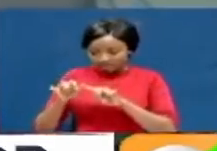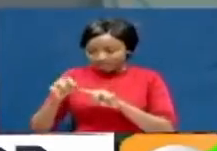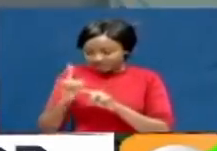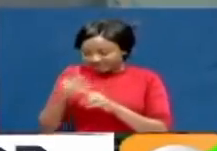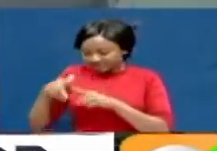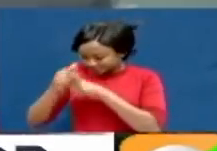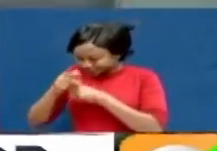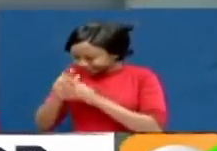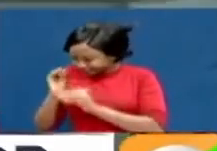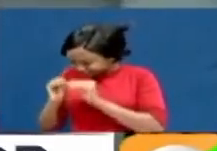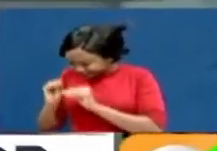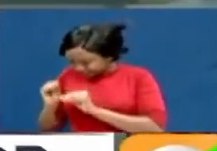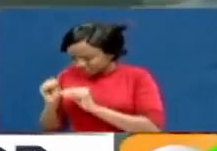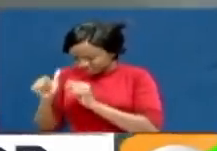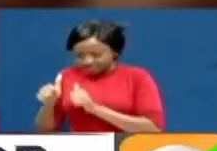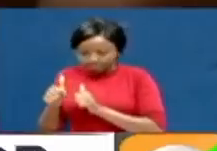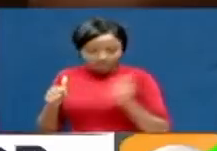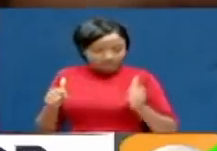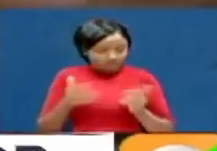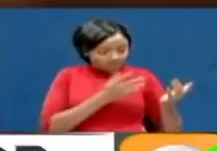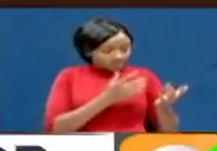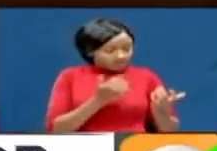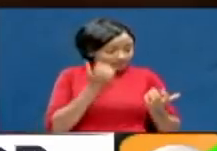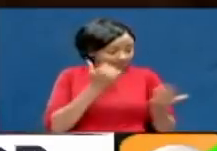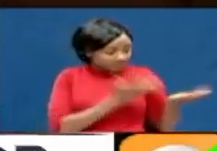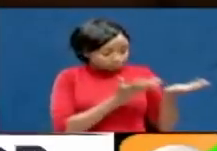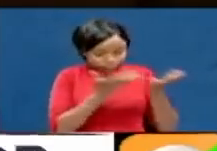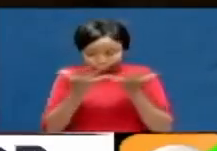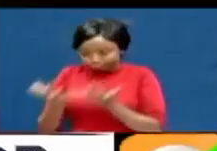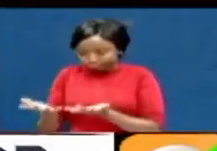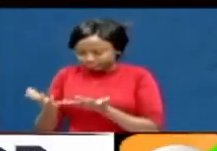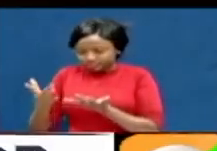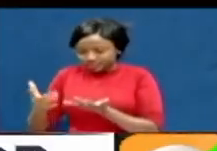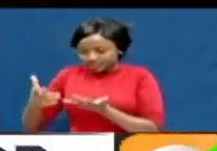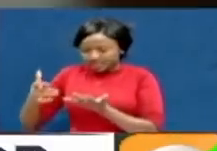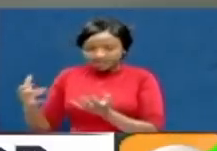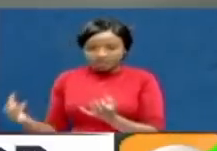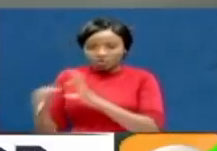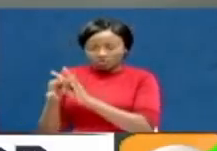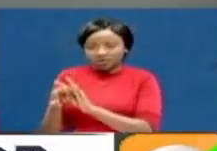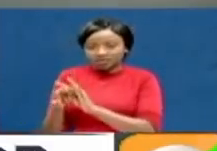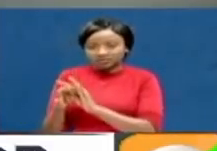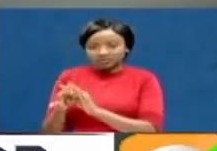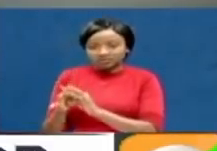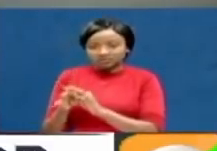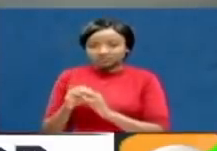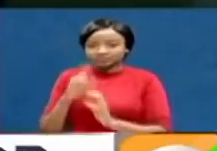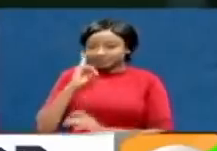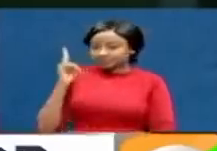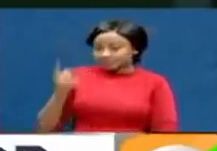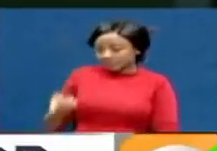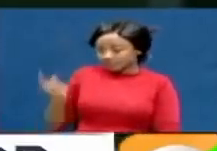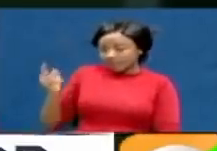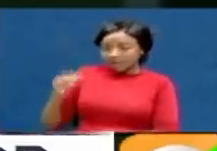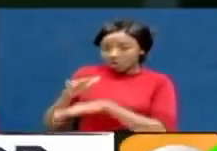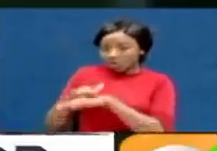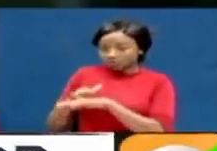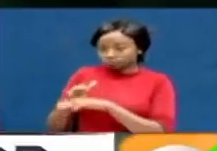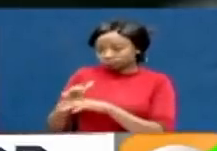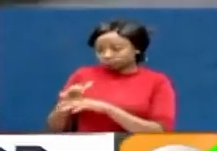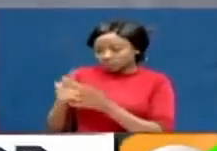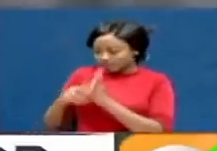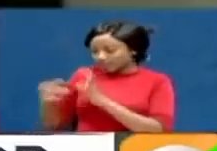on ventilation. Yeah. So you have to switch it on. After you have switched it on, make sure that all